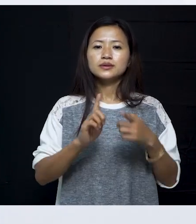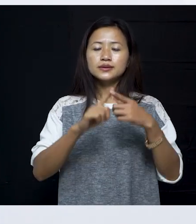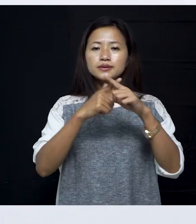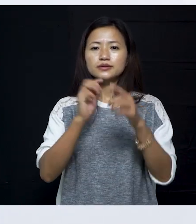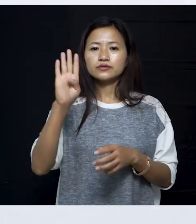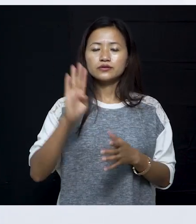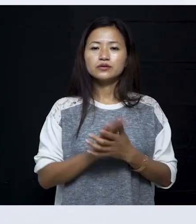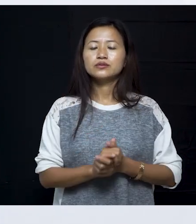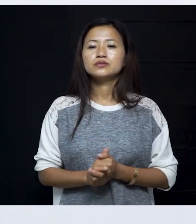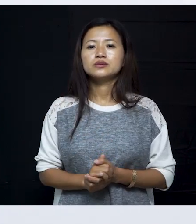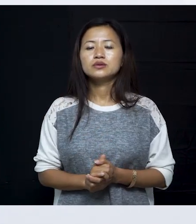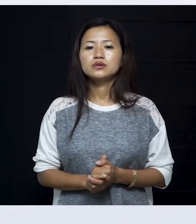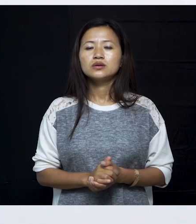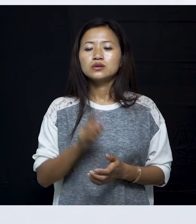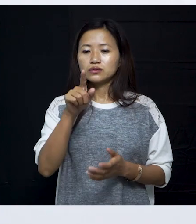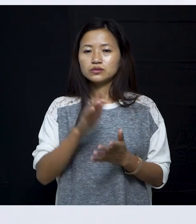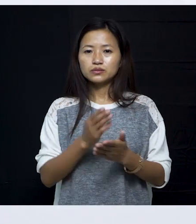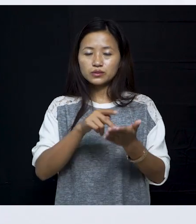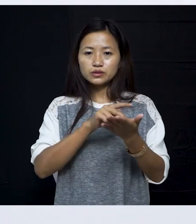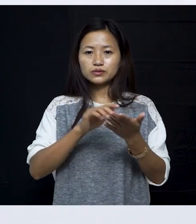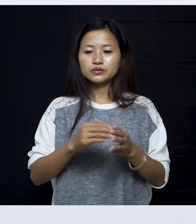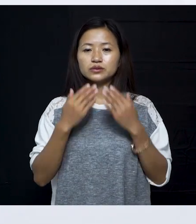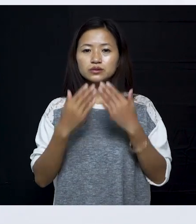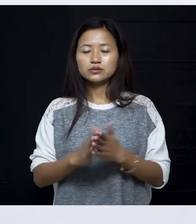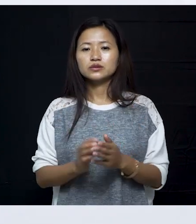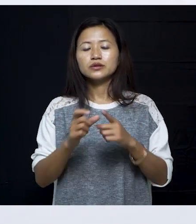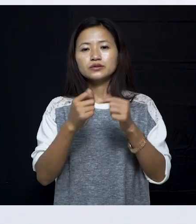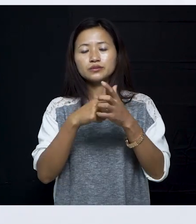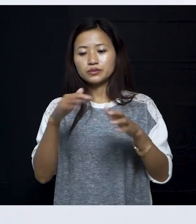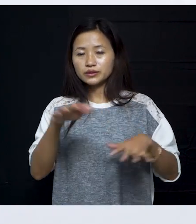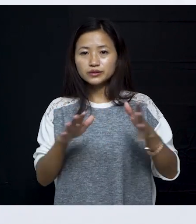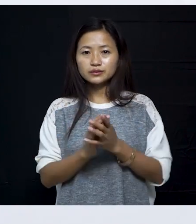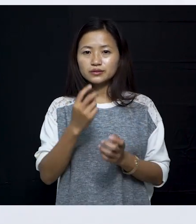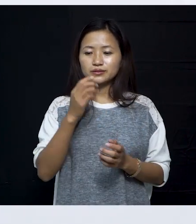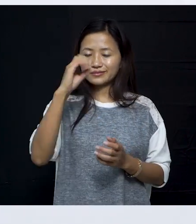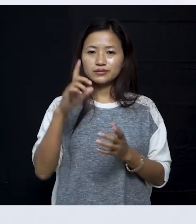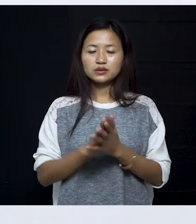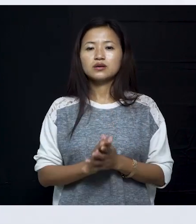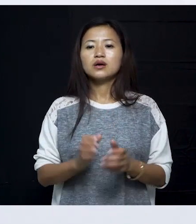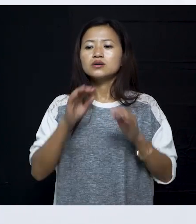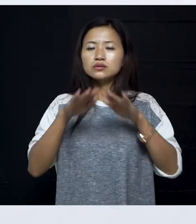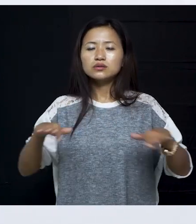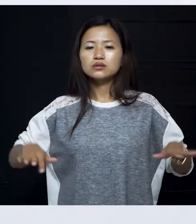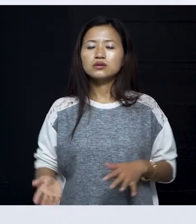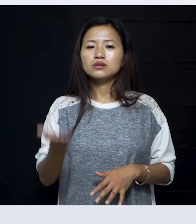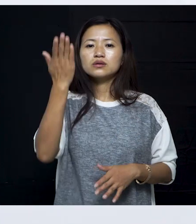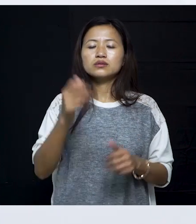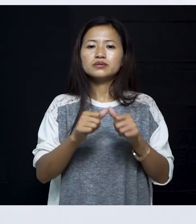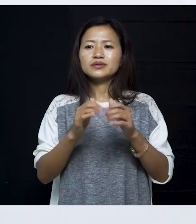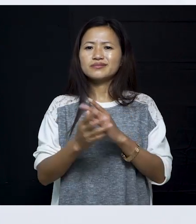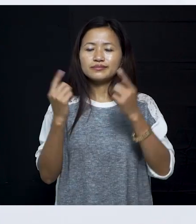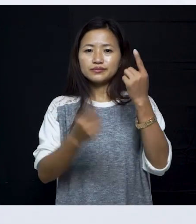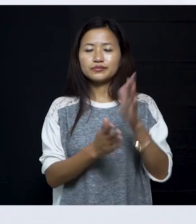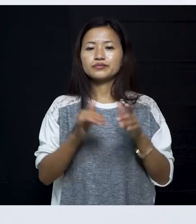Exercise 4, question number 3. You are a part of the school dramatics club. You are looking for students to act in the upcoming annual school